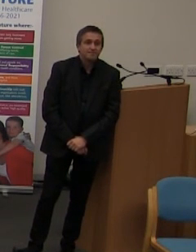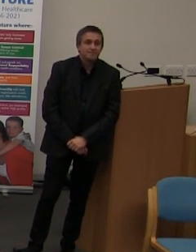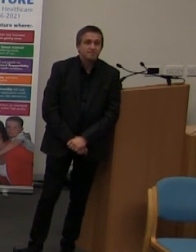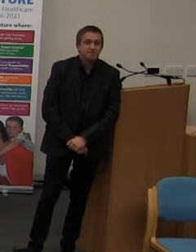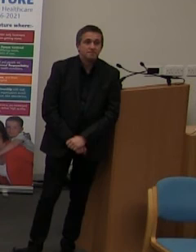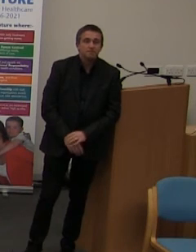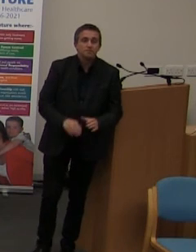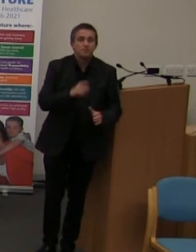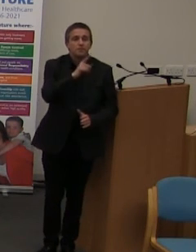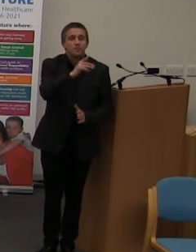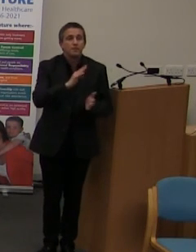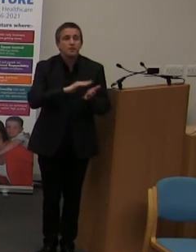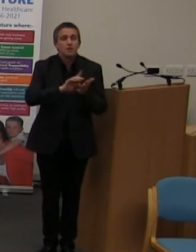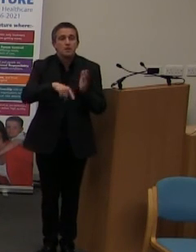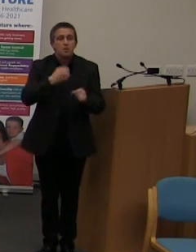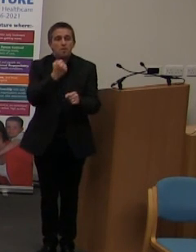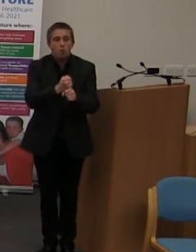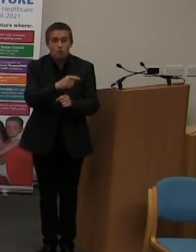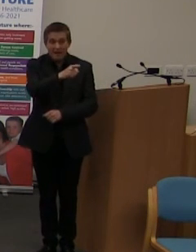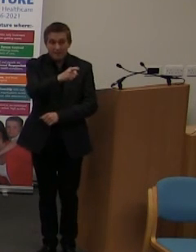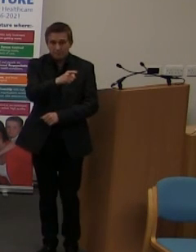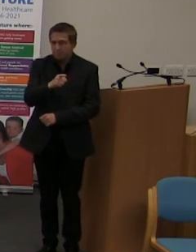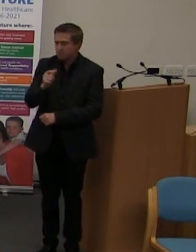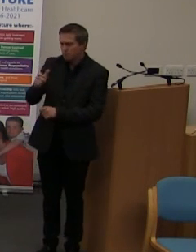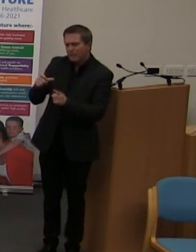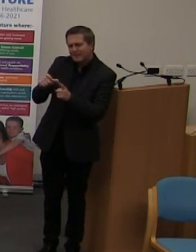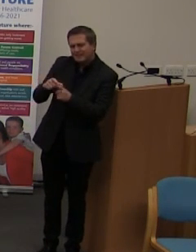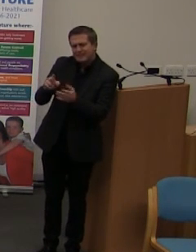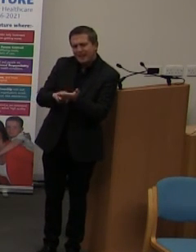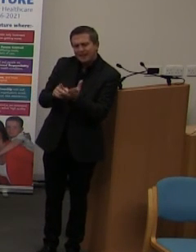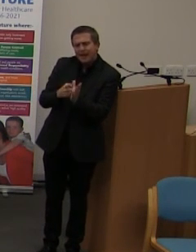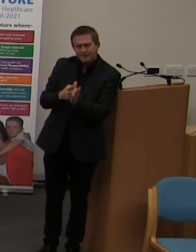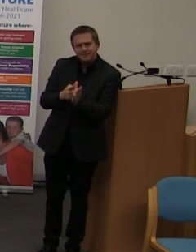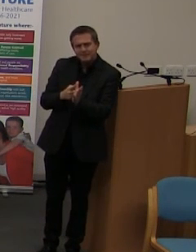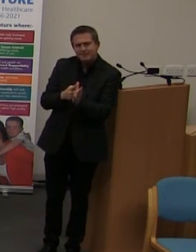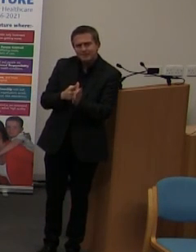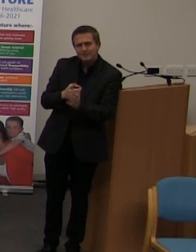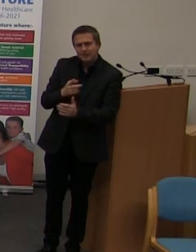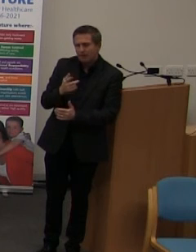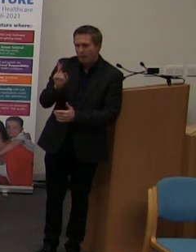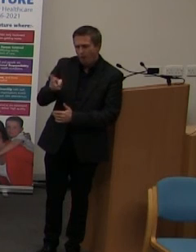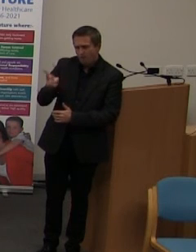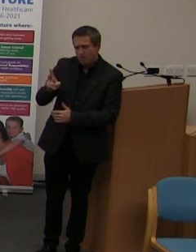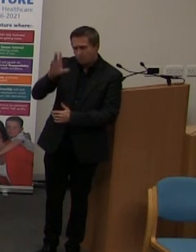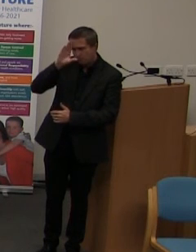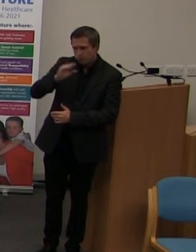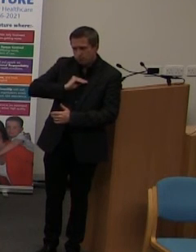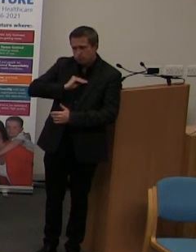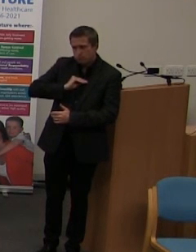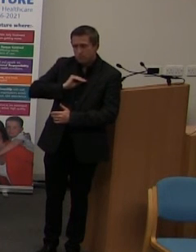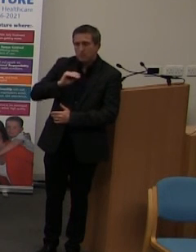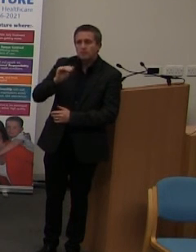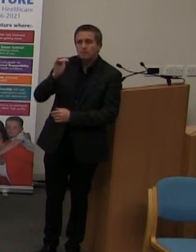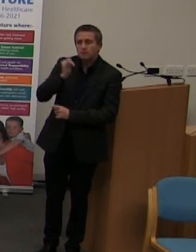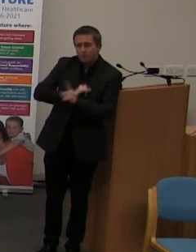Warwick Mason. Talking about DNAs, a lot of the notices come out for clinics saying phone and make